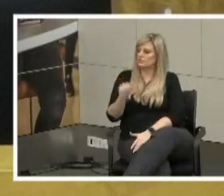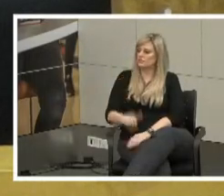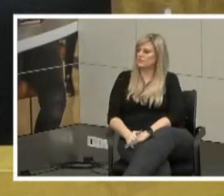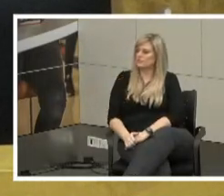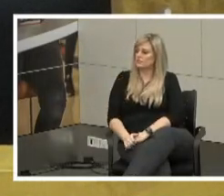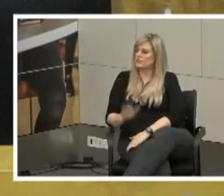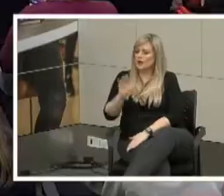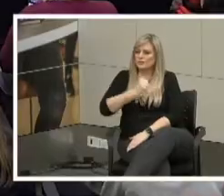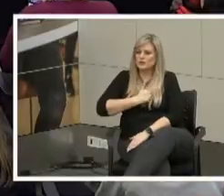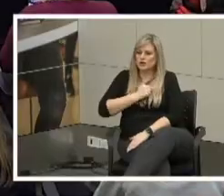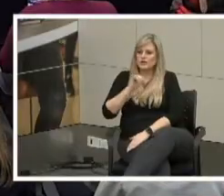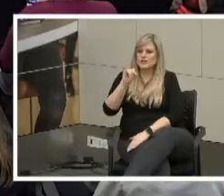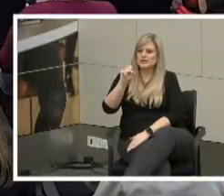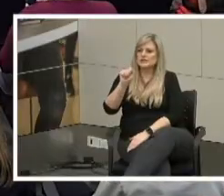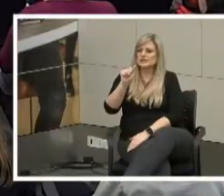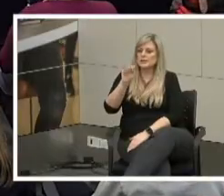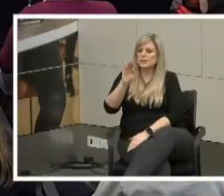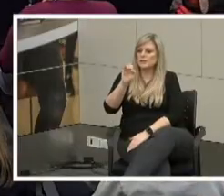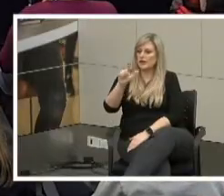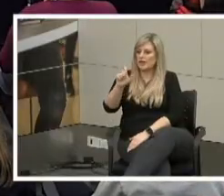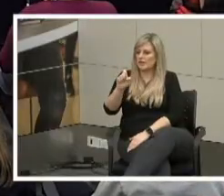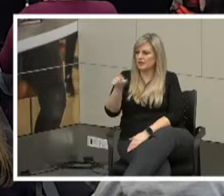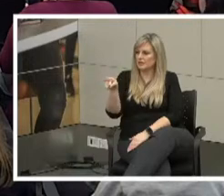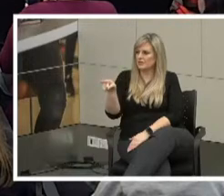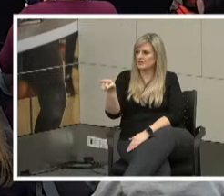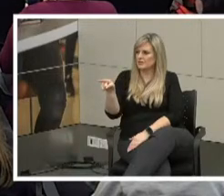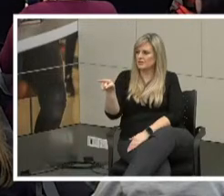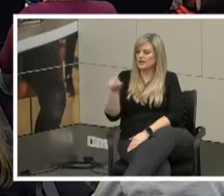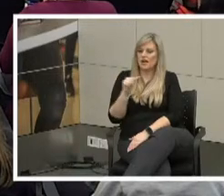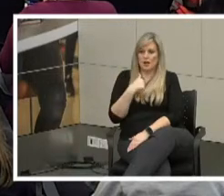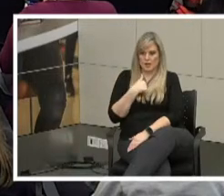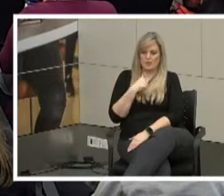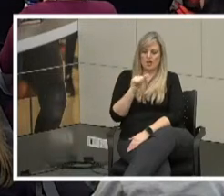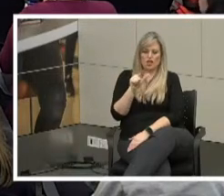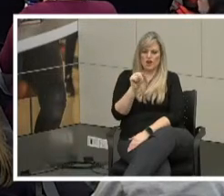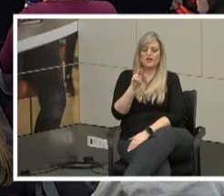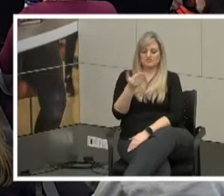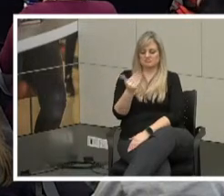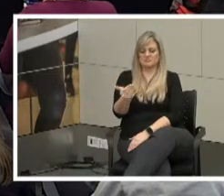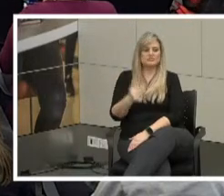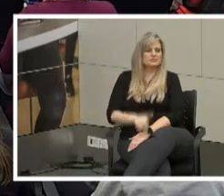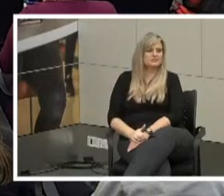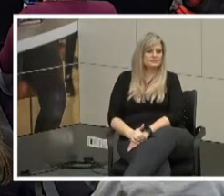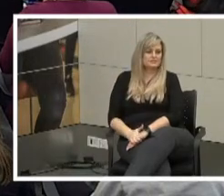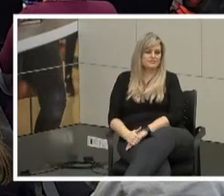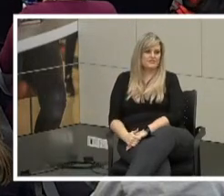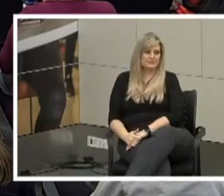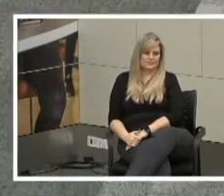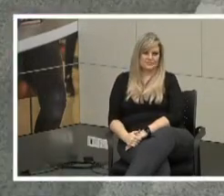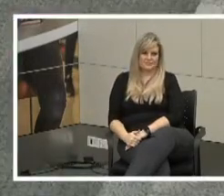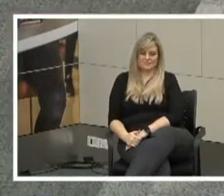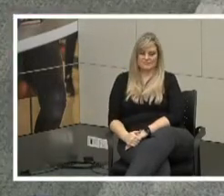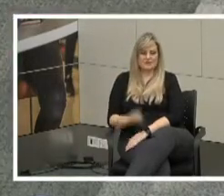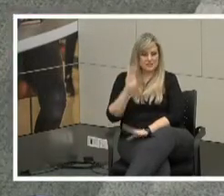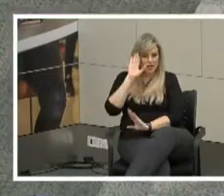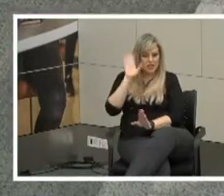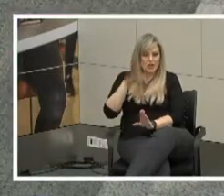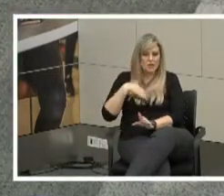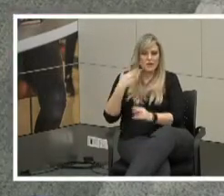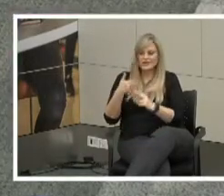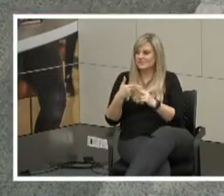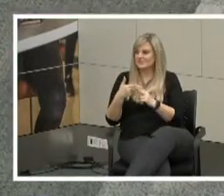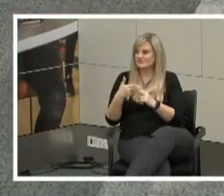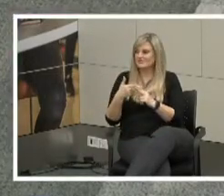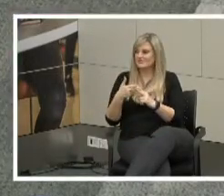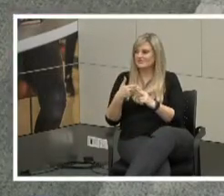excuse me Isabelle bun are you come on up hello